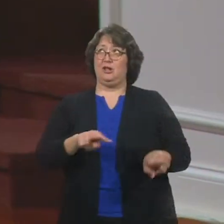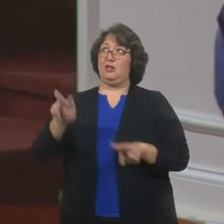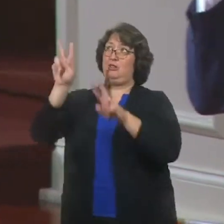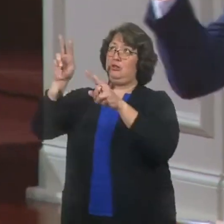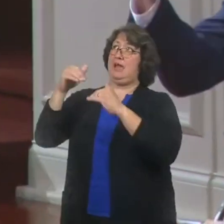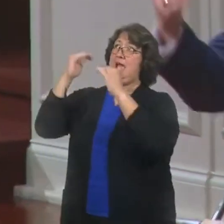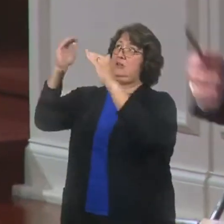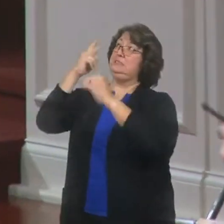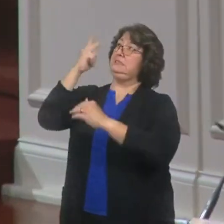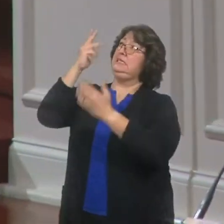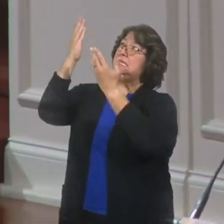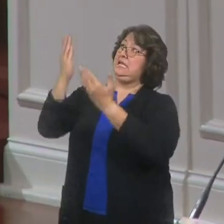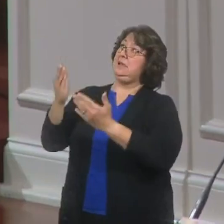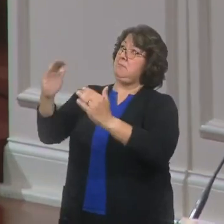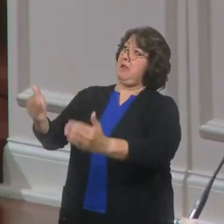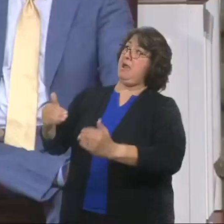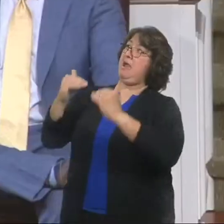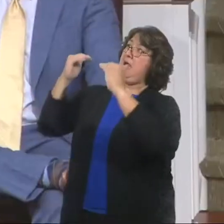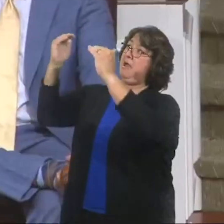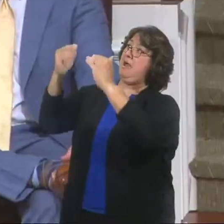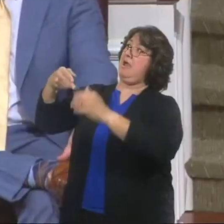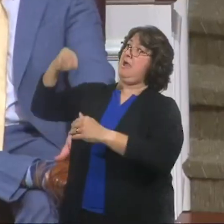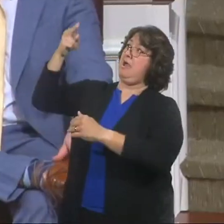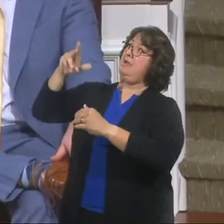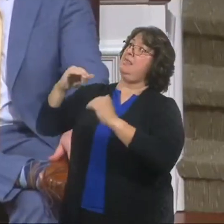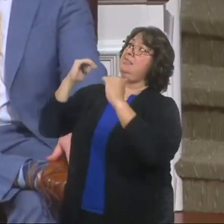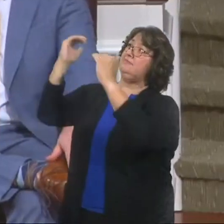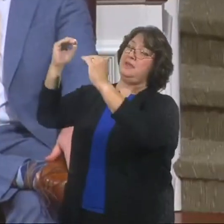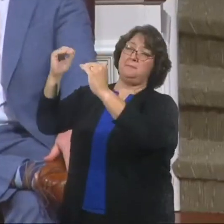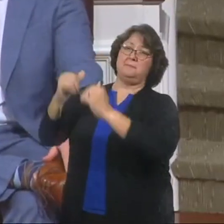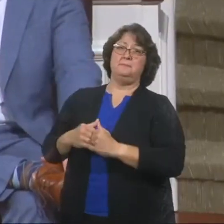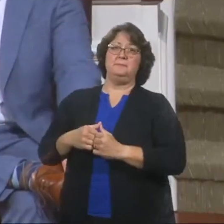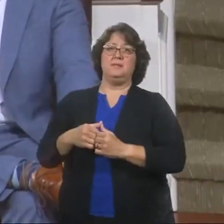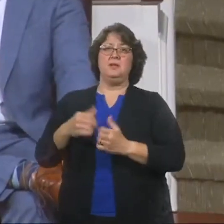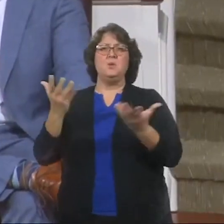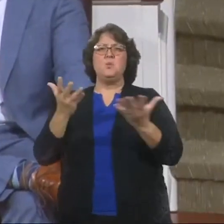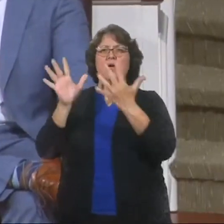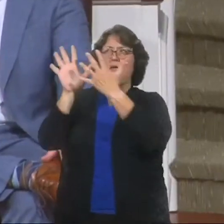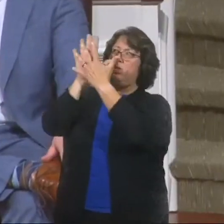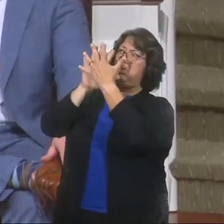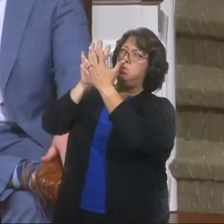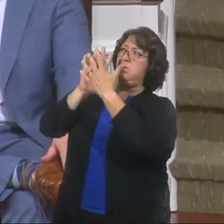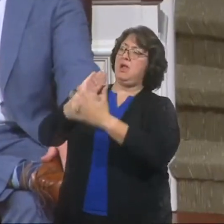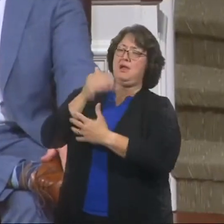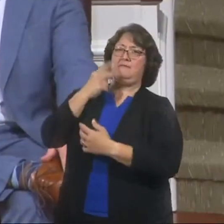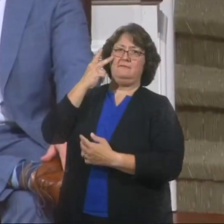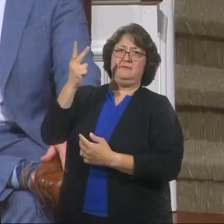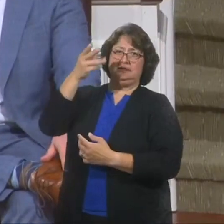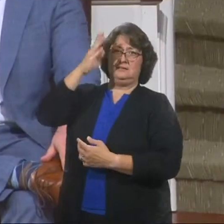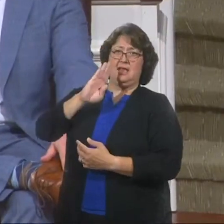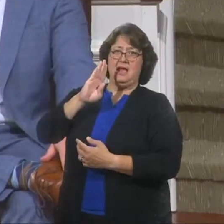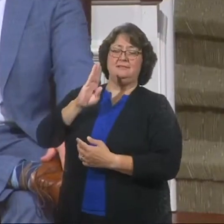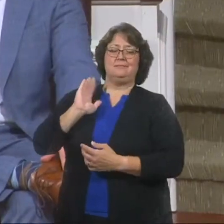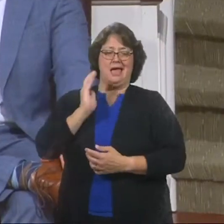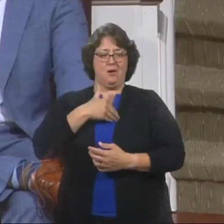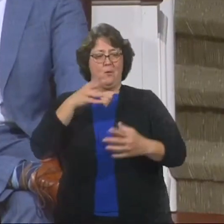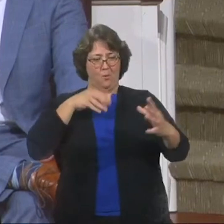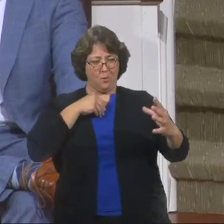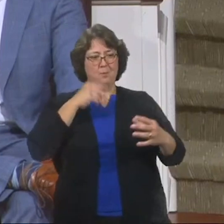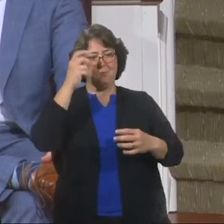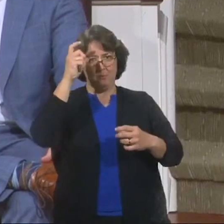We got to see him high and lifted up. You know what? You know, excuse our vision of God, interpersonal problems with everybody